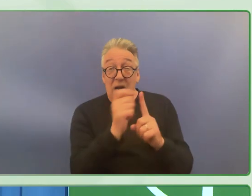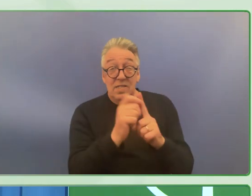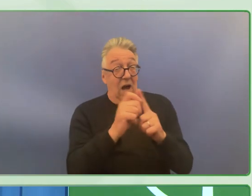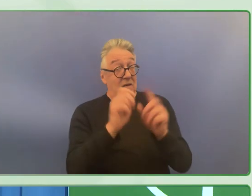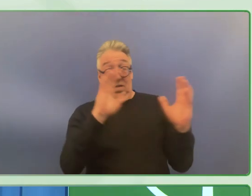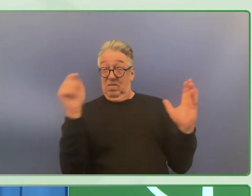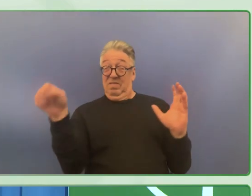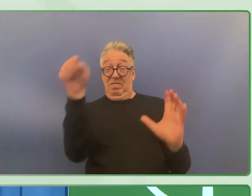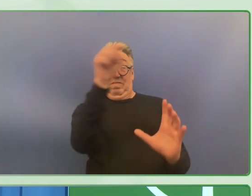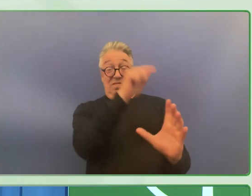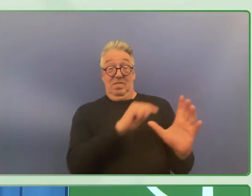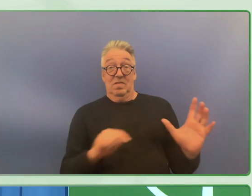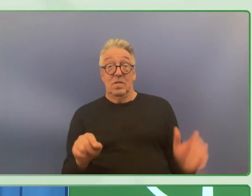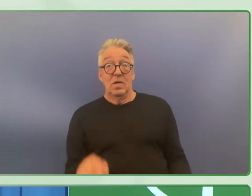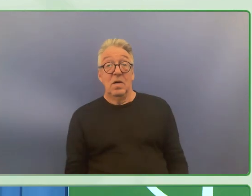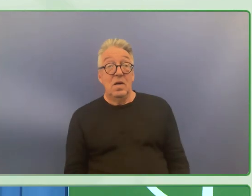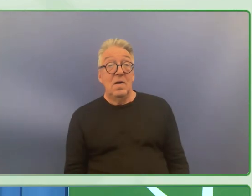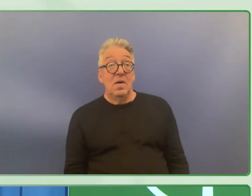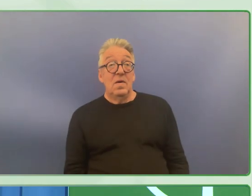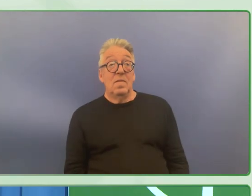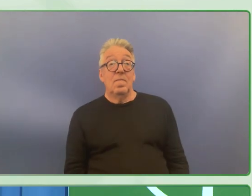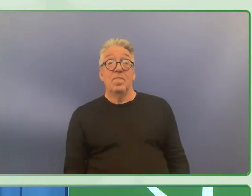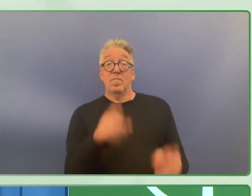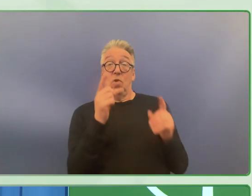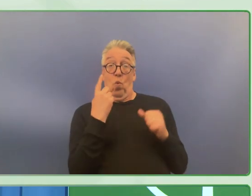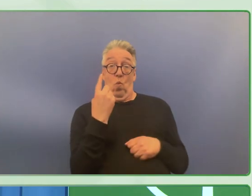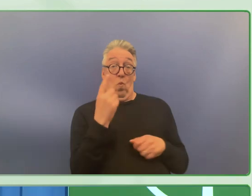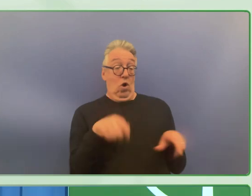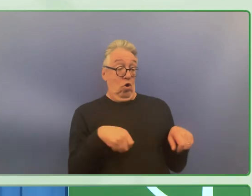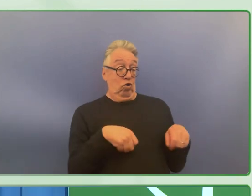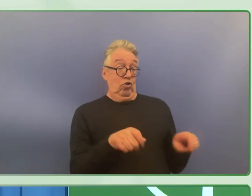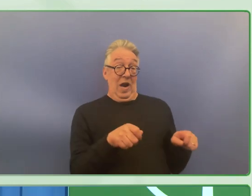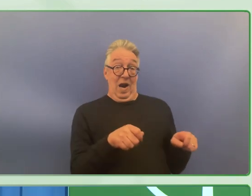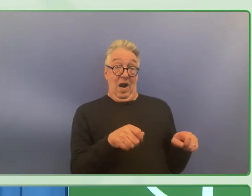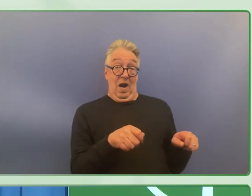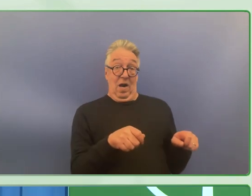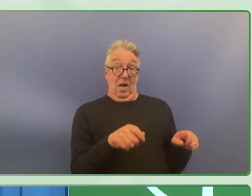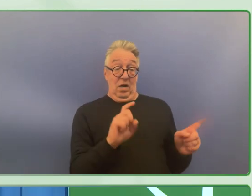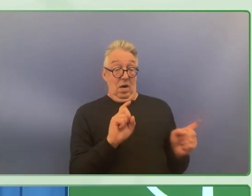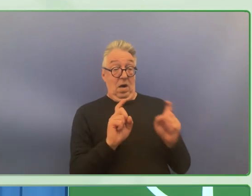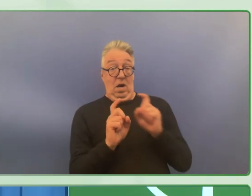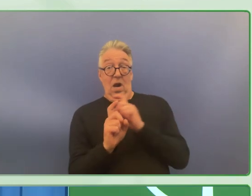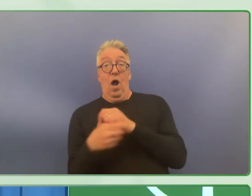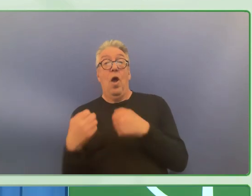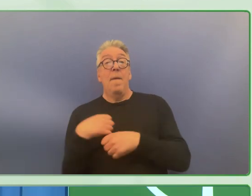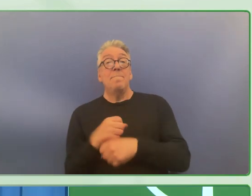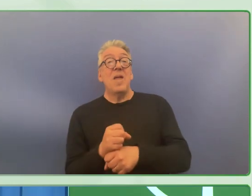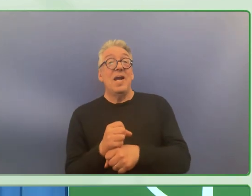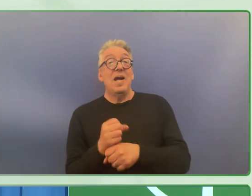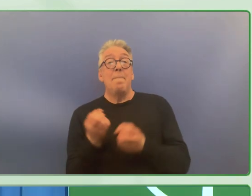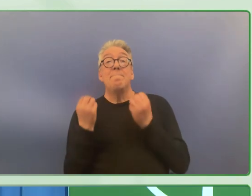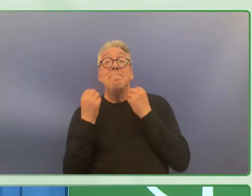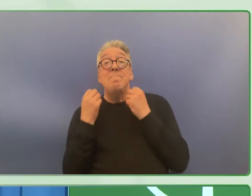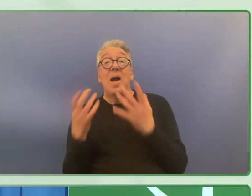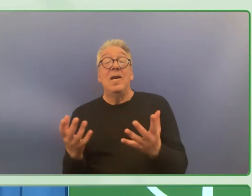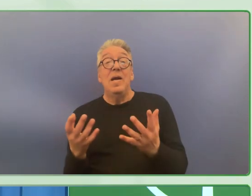from one wheelchair, to many required putting the design files online so